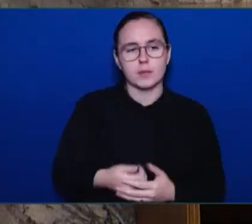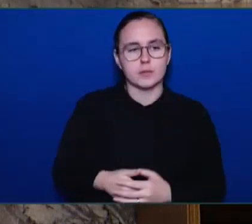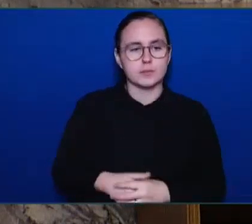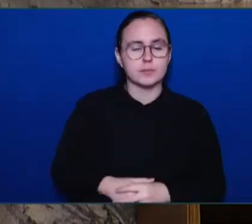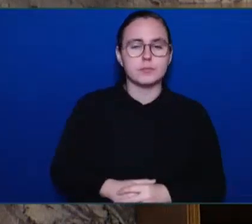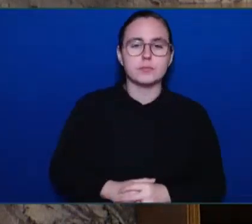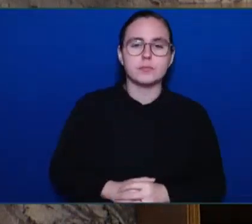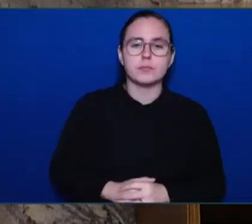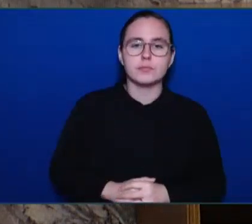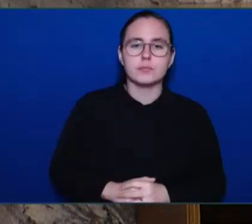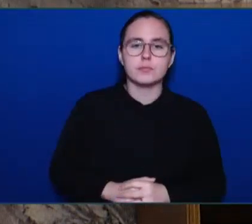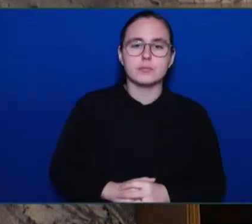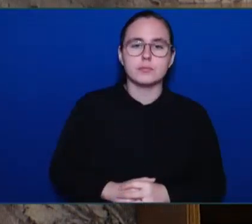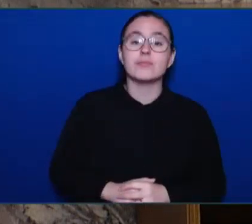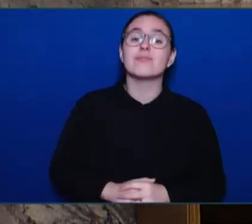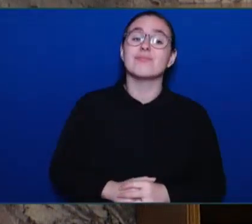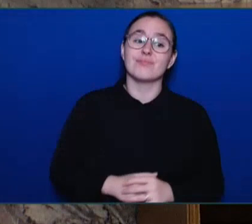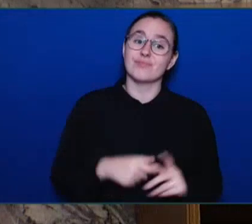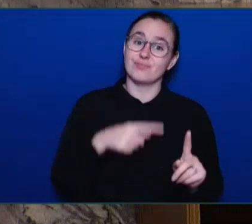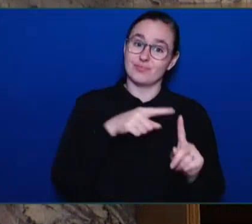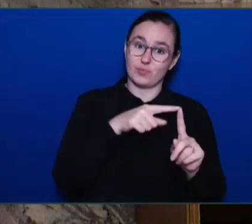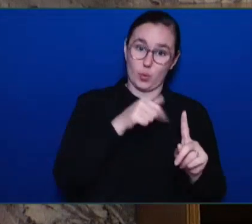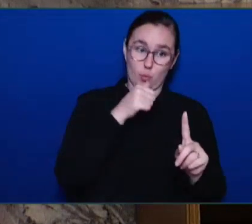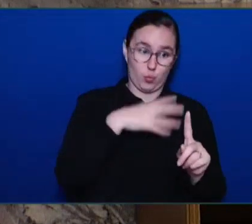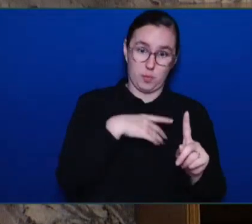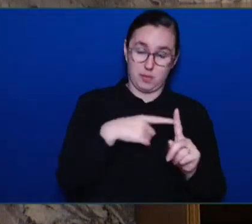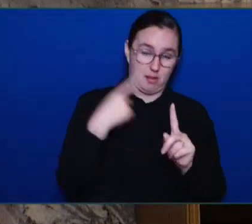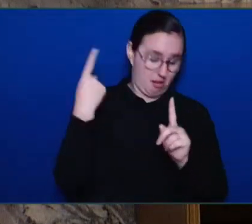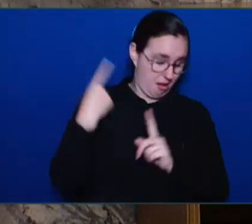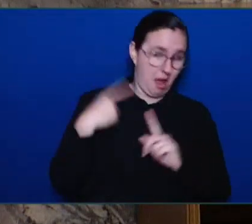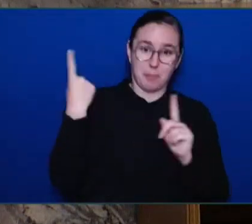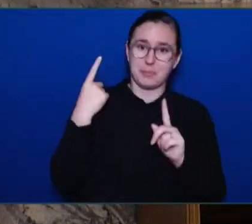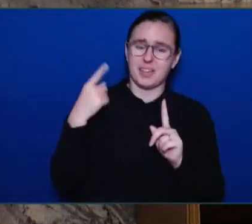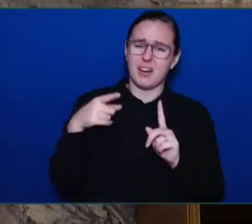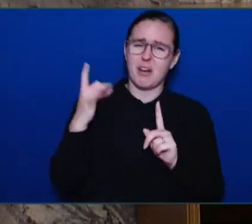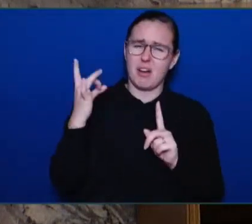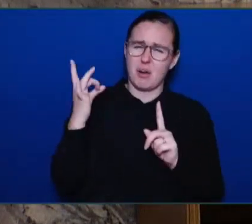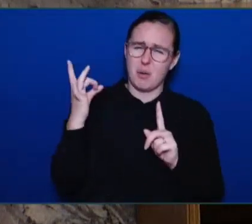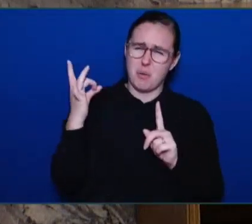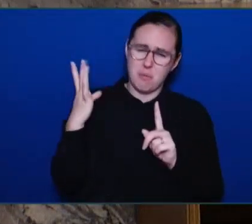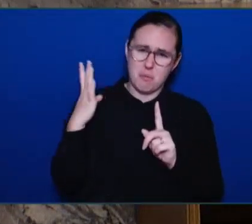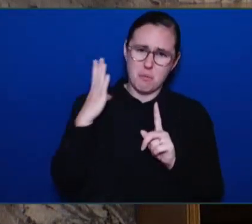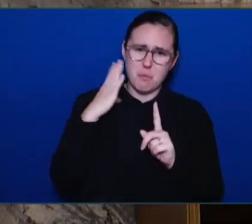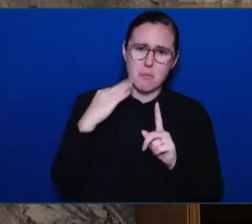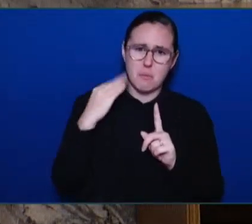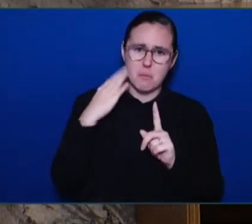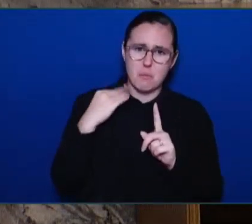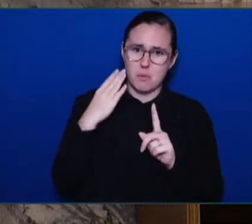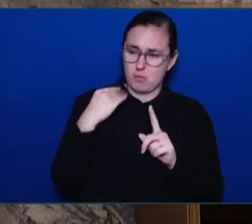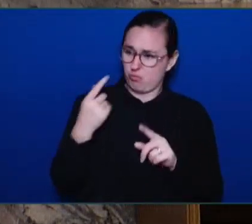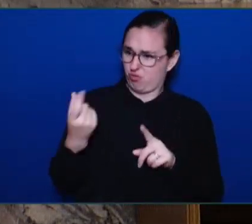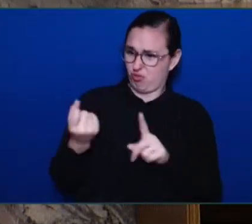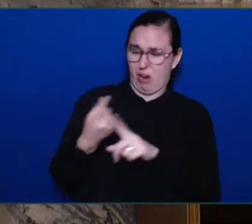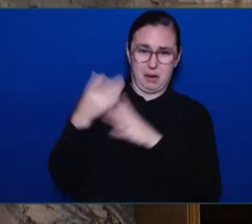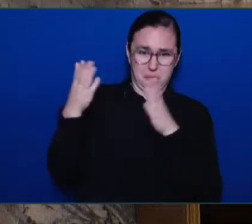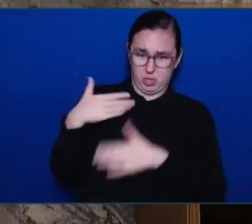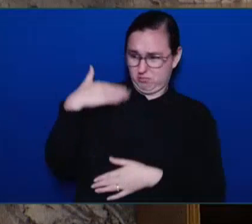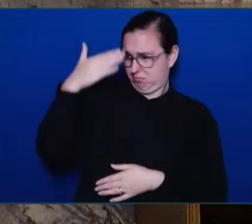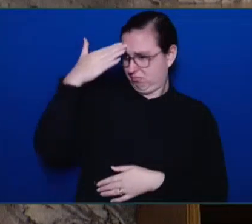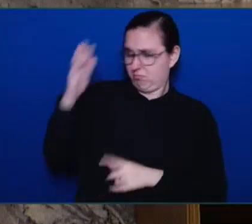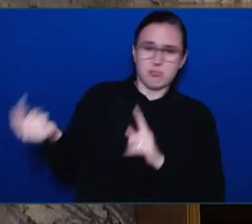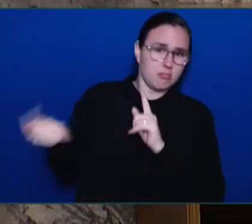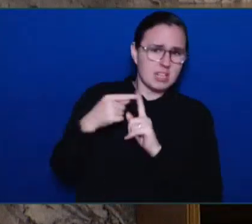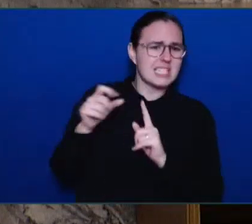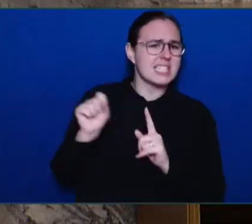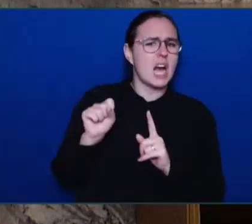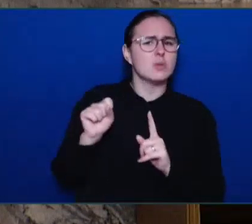was brutally attacked in this random sexual assault. People in Nanaimo need more than just talk. They need results, and they need to